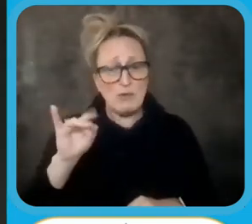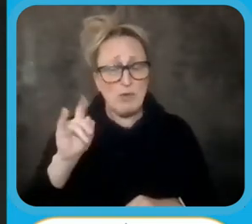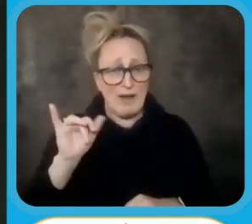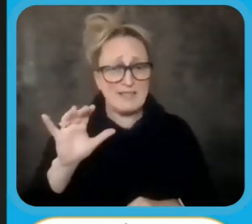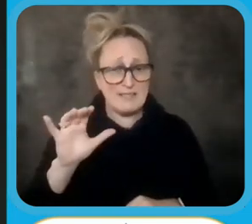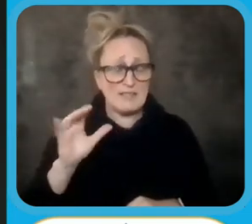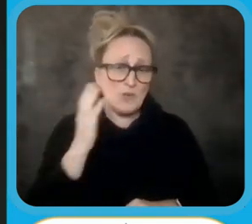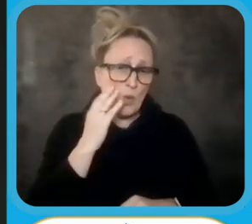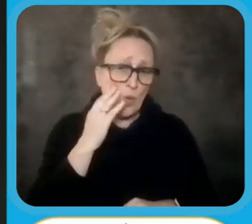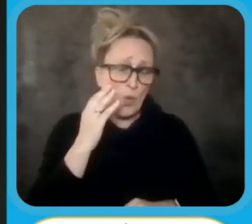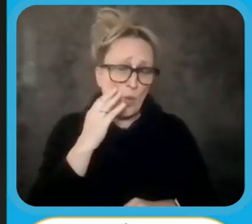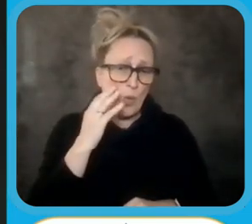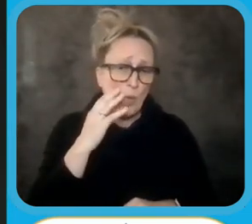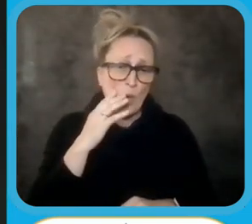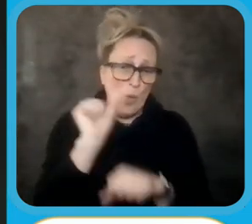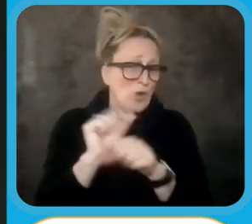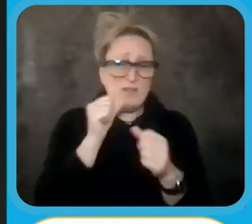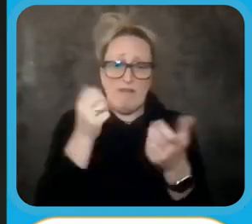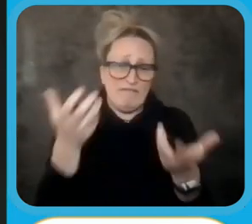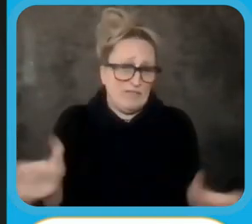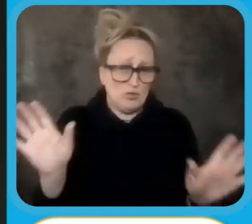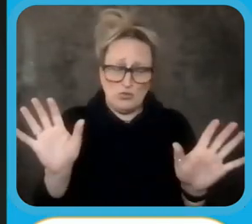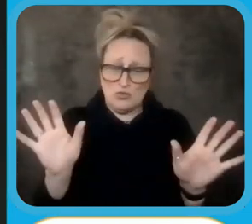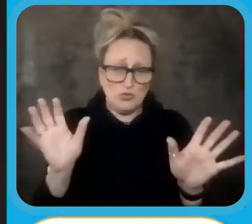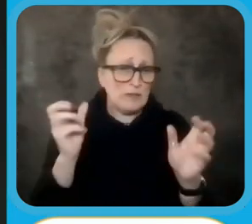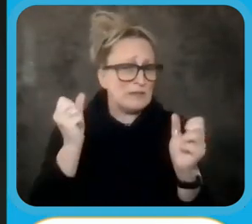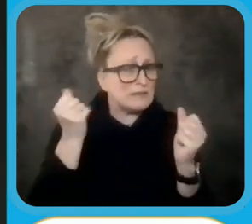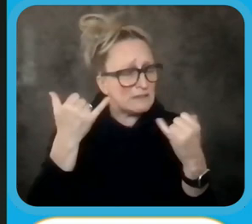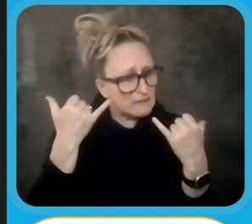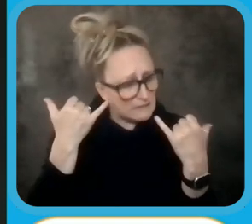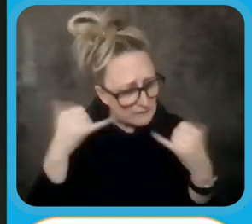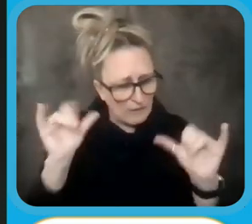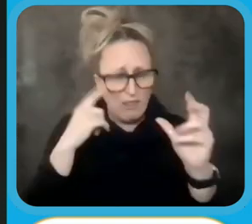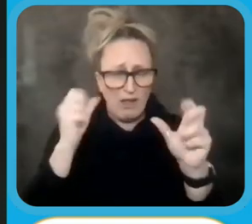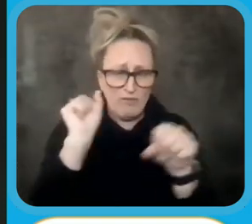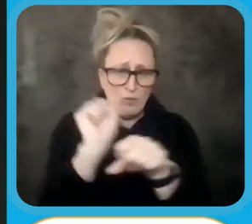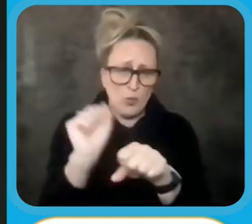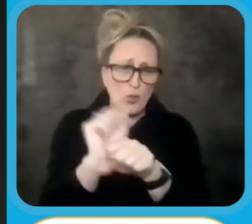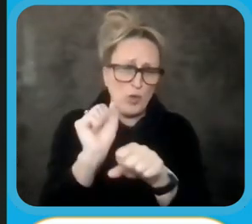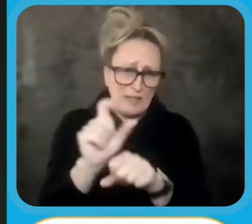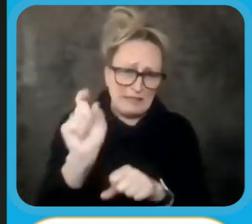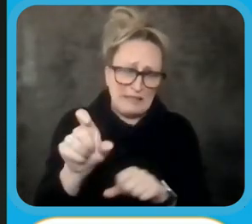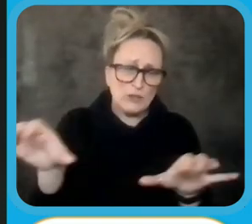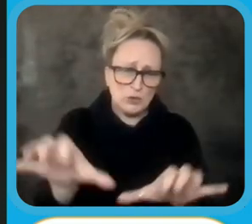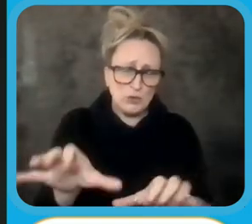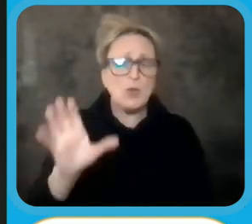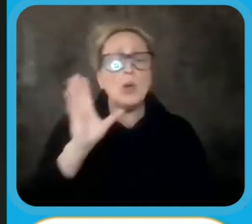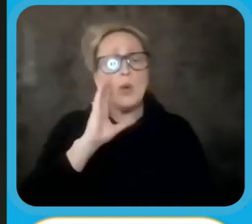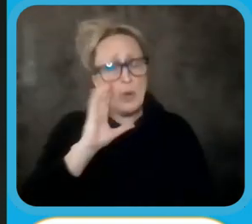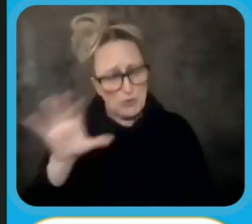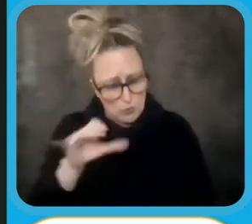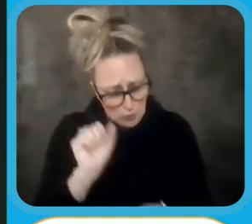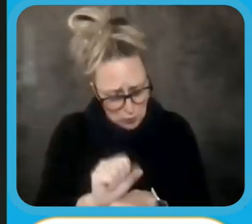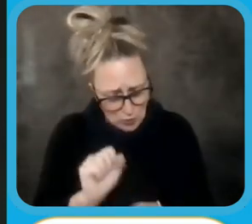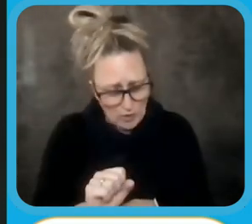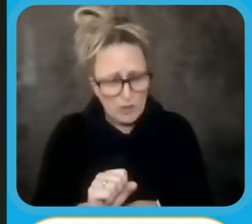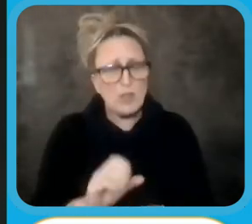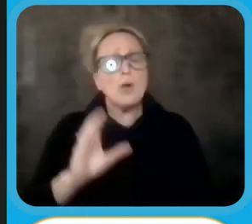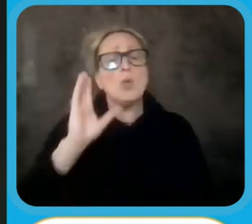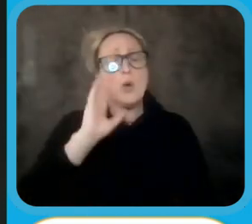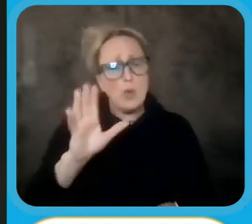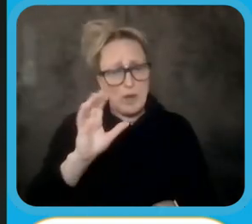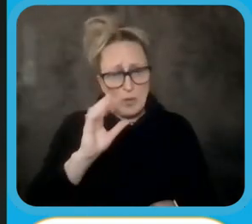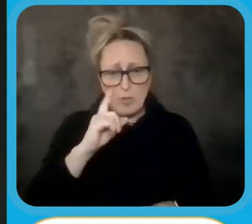our work is far from finished. There is still a great deal of work to be done. We will do the work. We will put